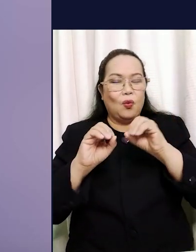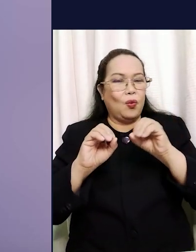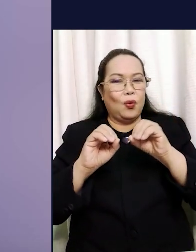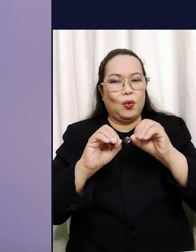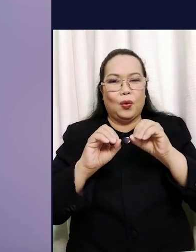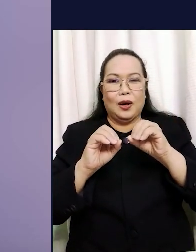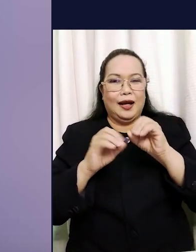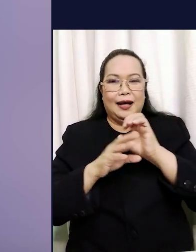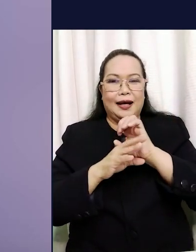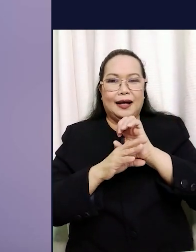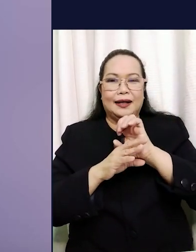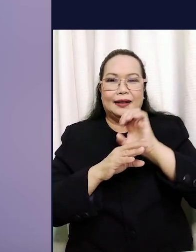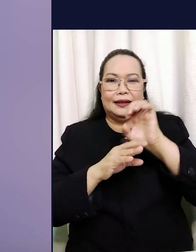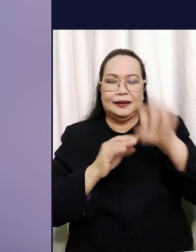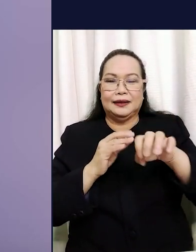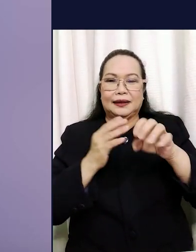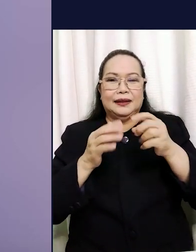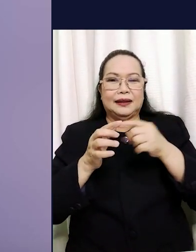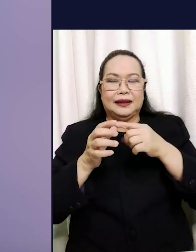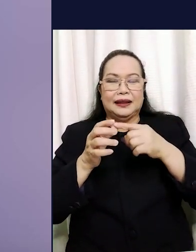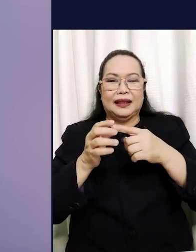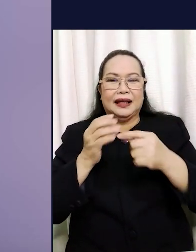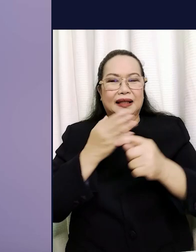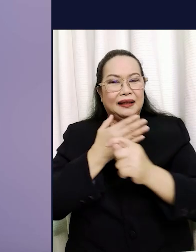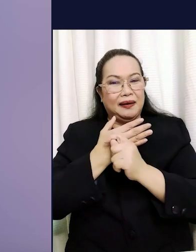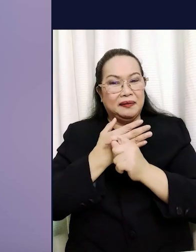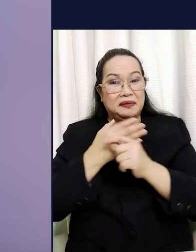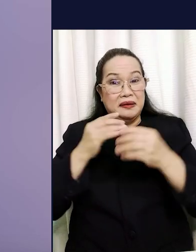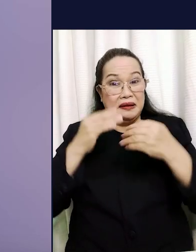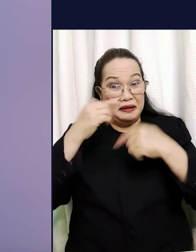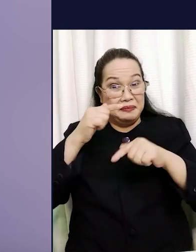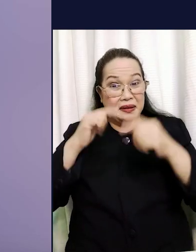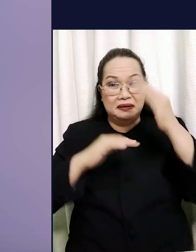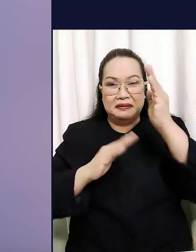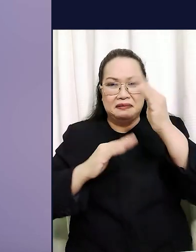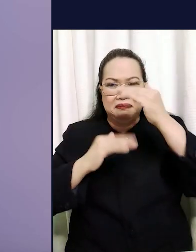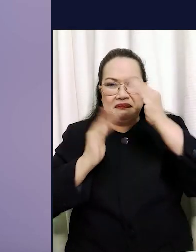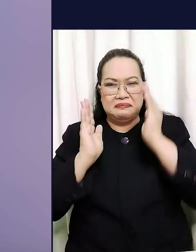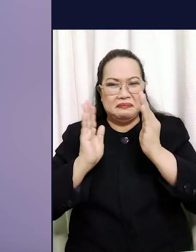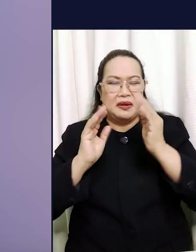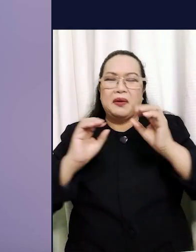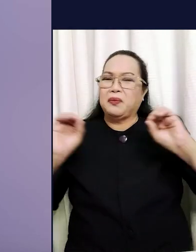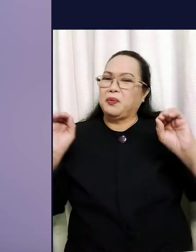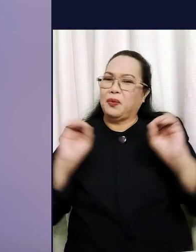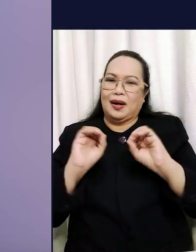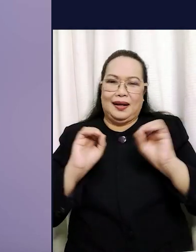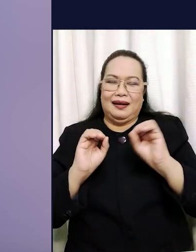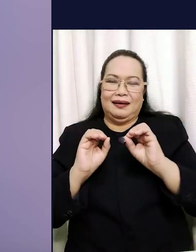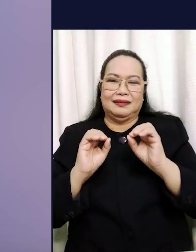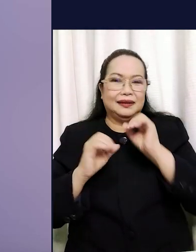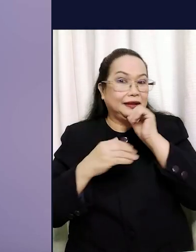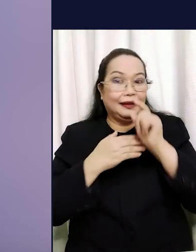temporal limit. It has no temporal limit. Yung pong